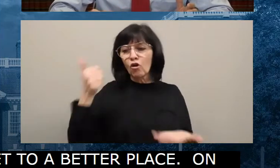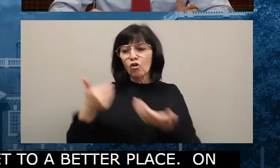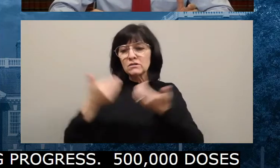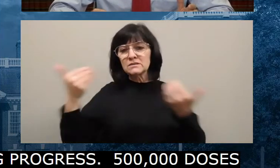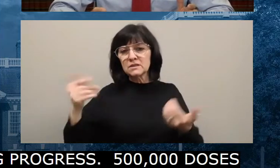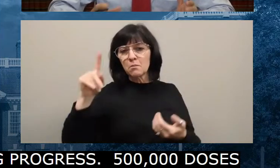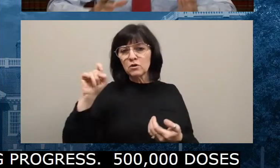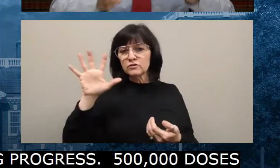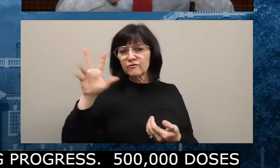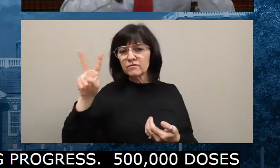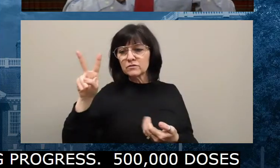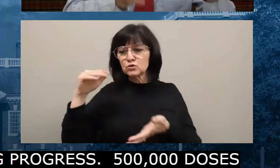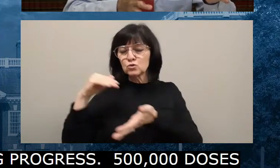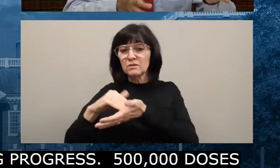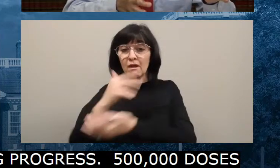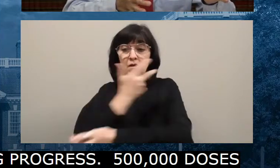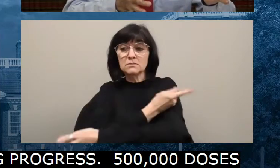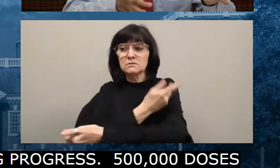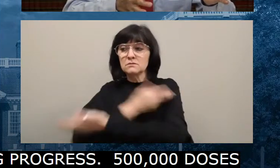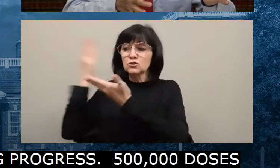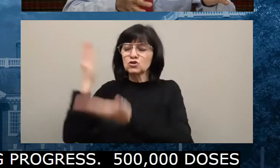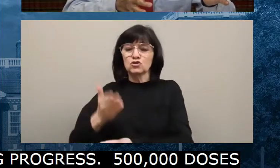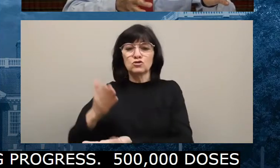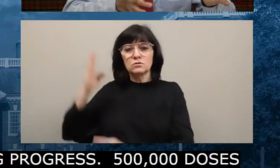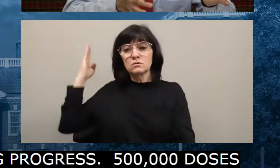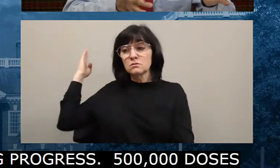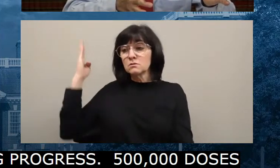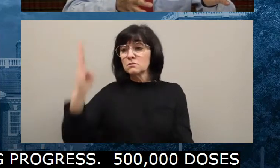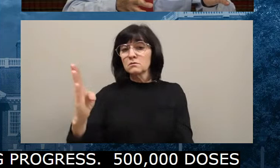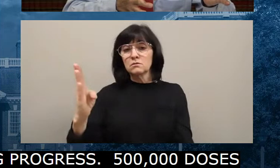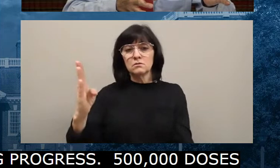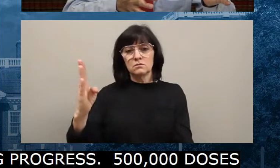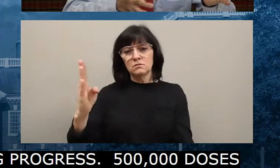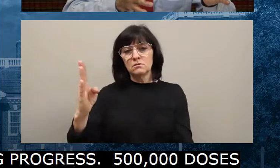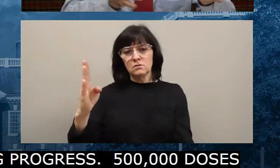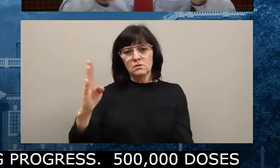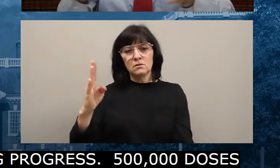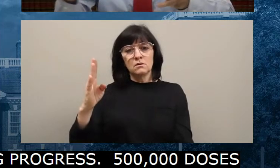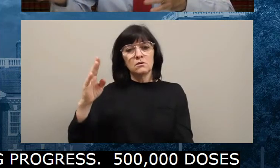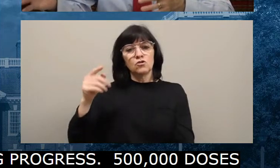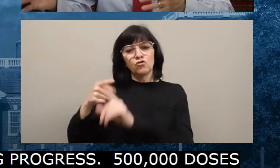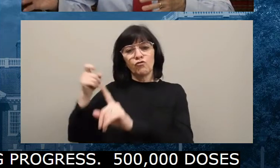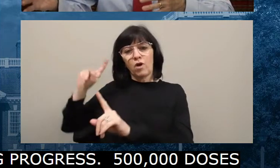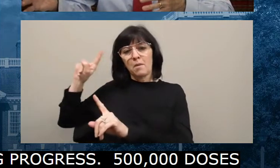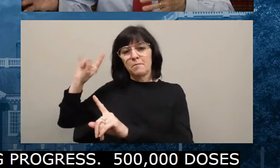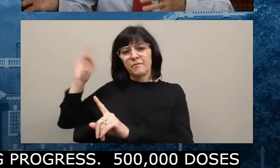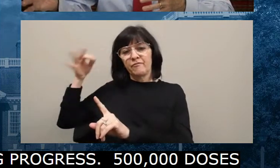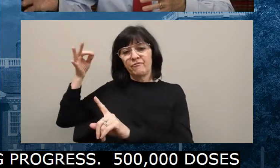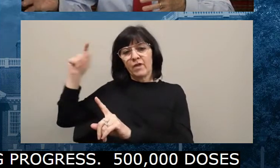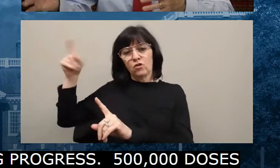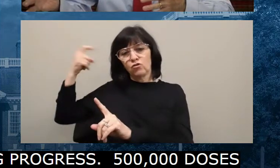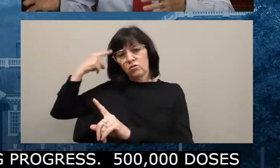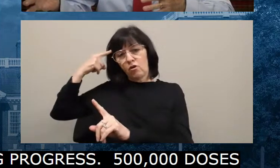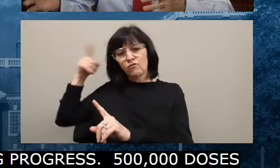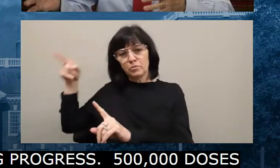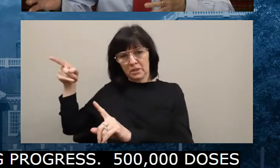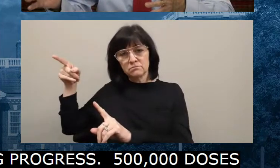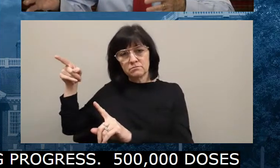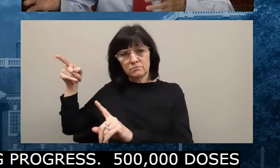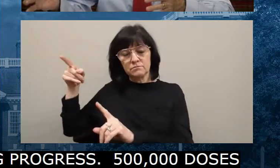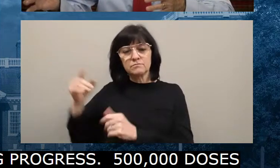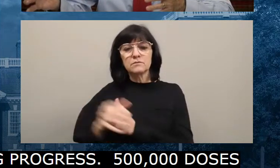have doses that come and are allocated directly to the state of Delaware. We allocate those